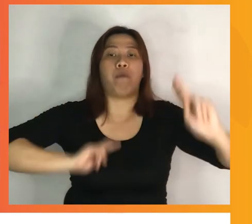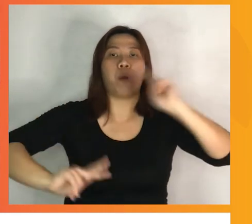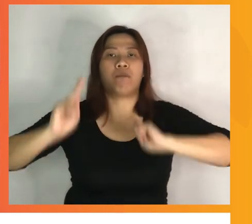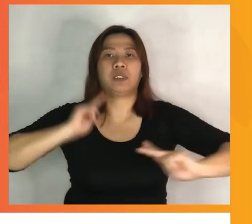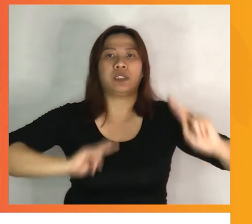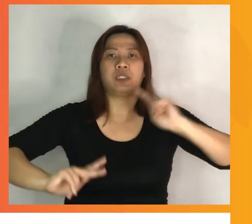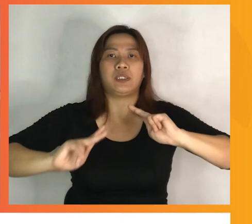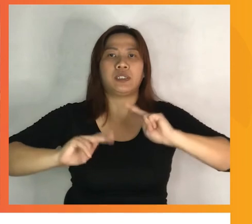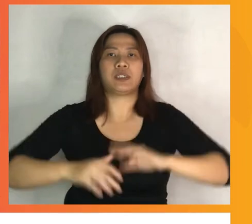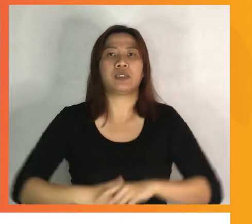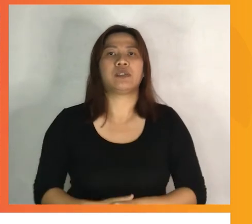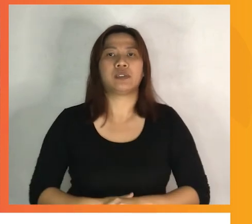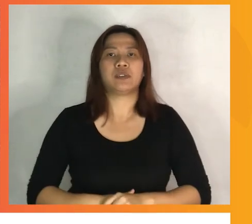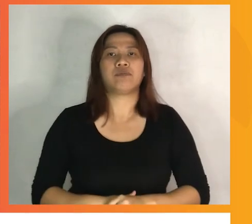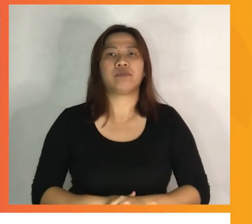performance,